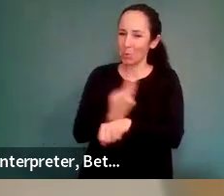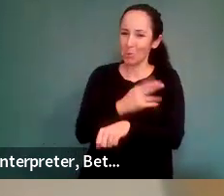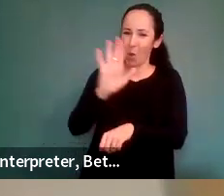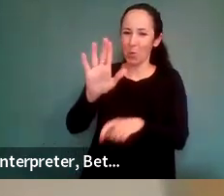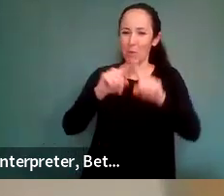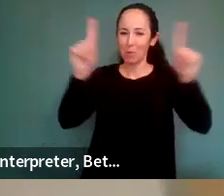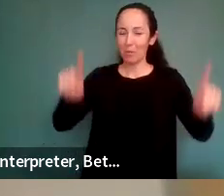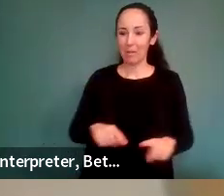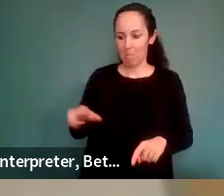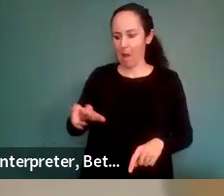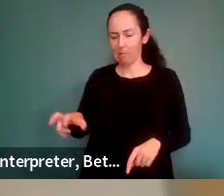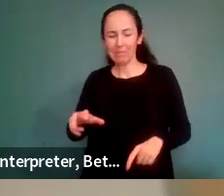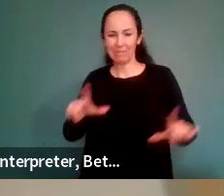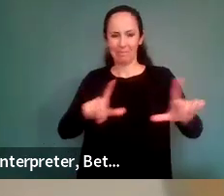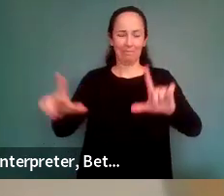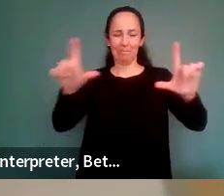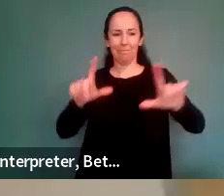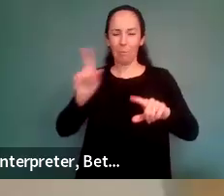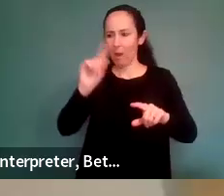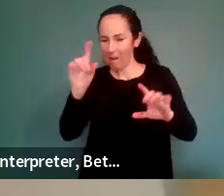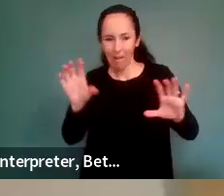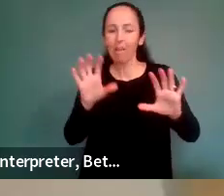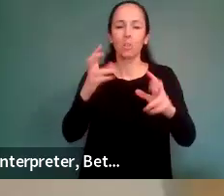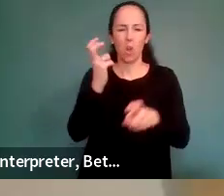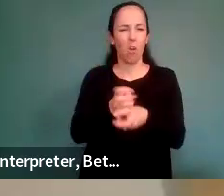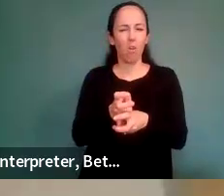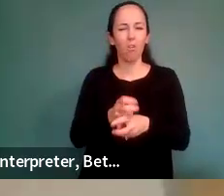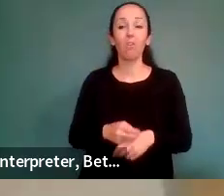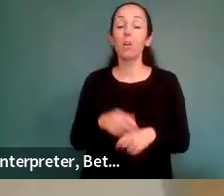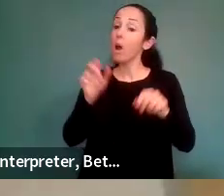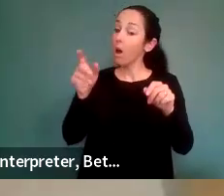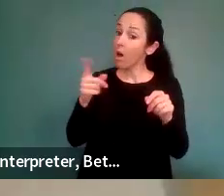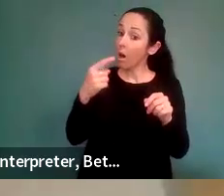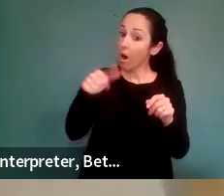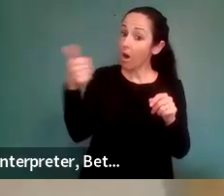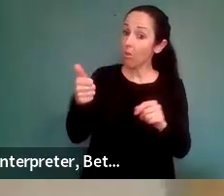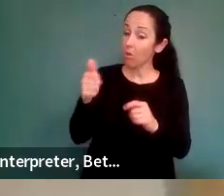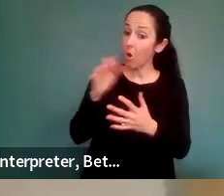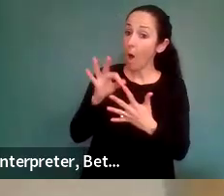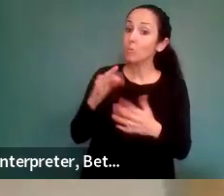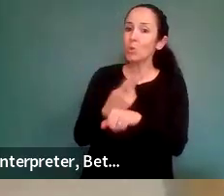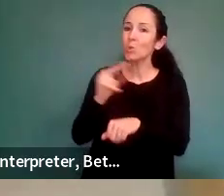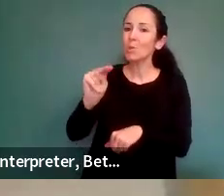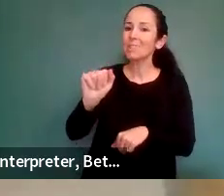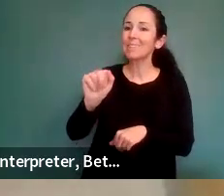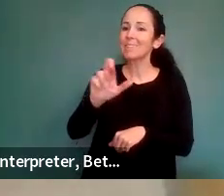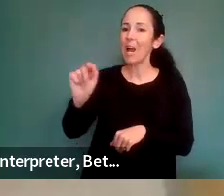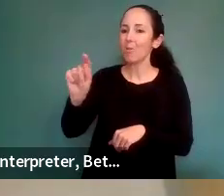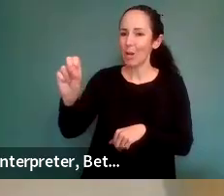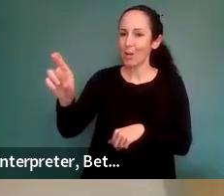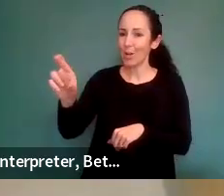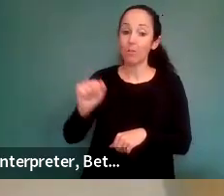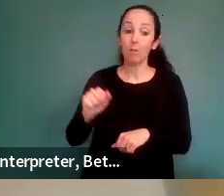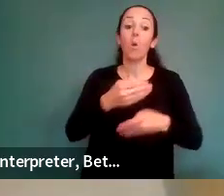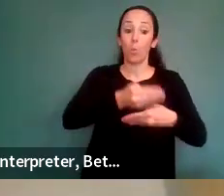speech using the narrator. You would load the narrator in the same way. Hit the Windows key, type